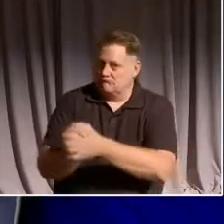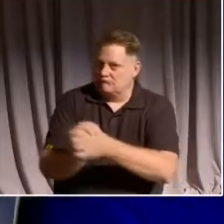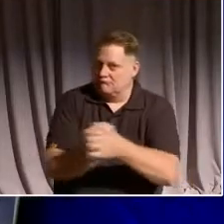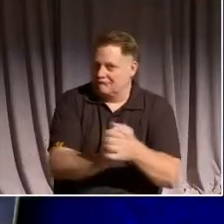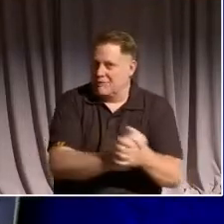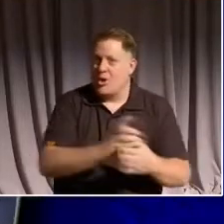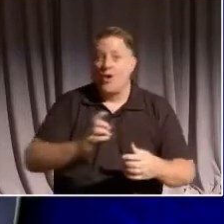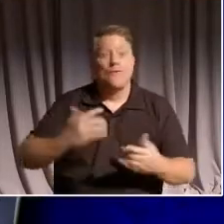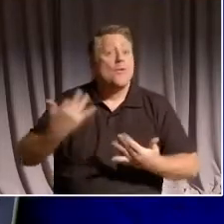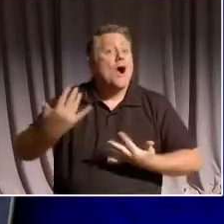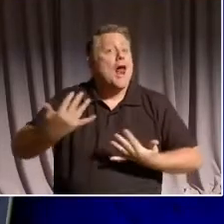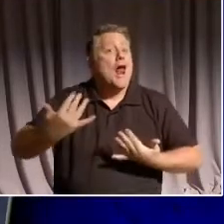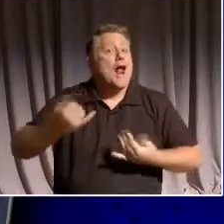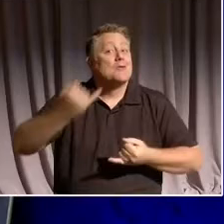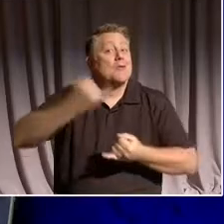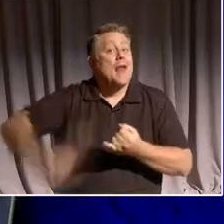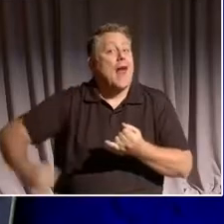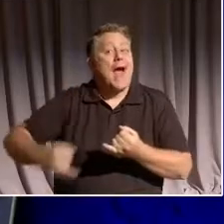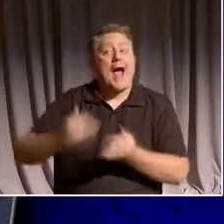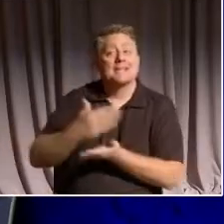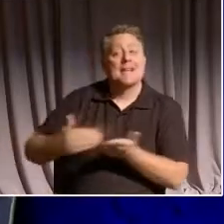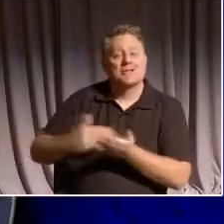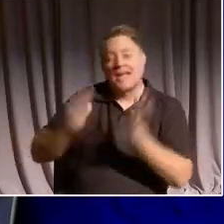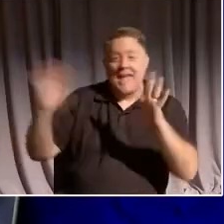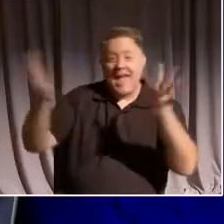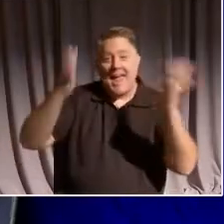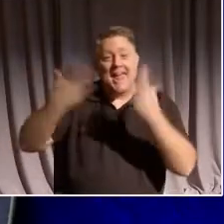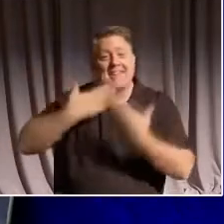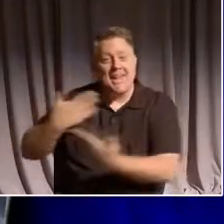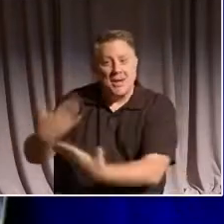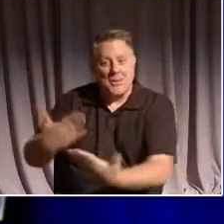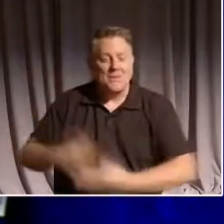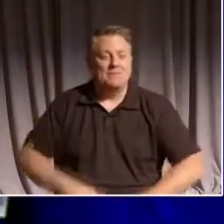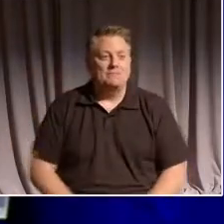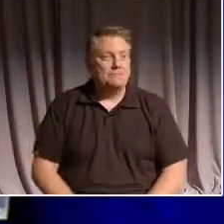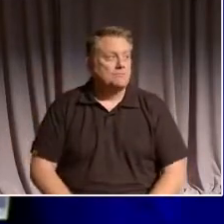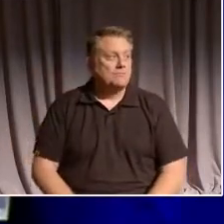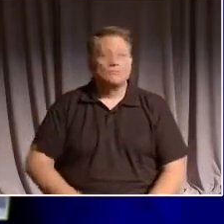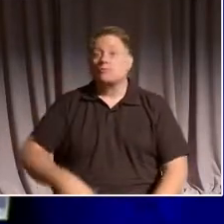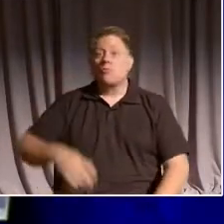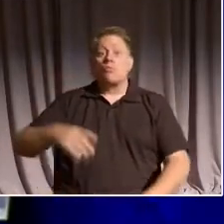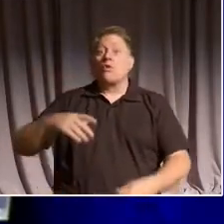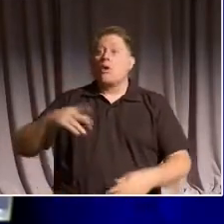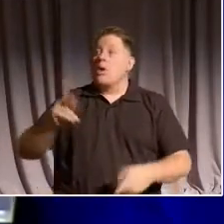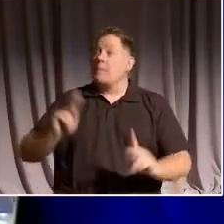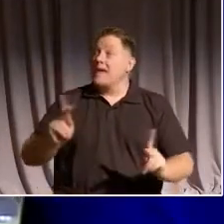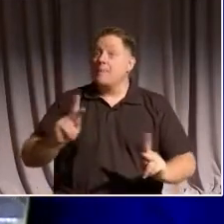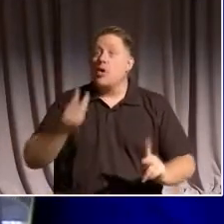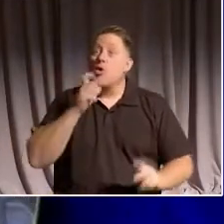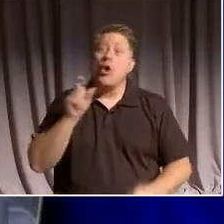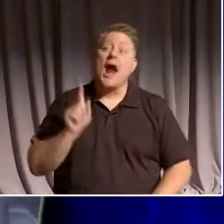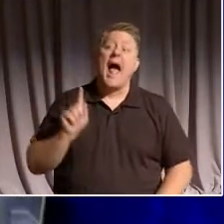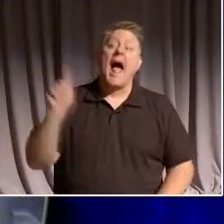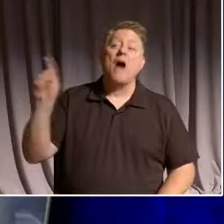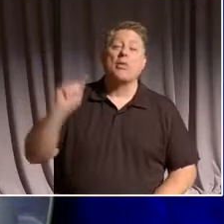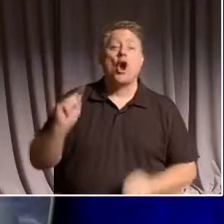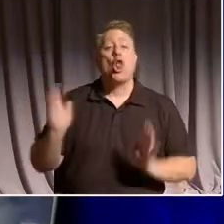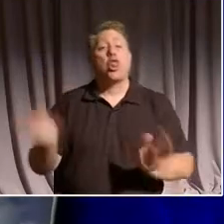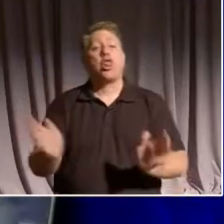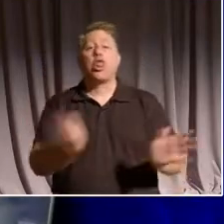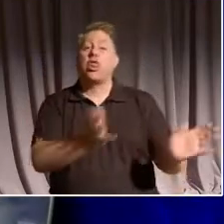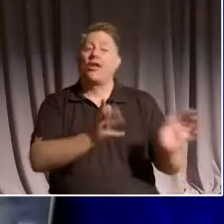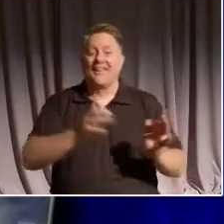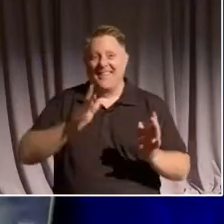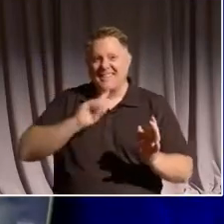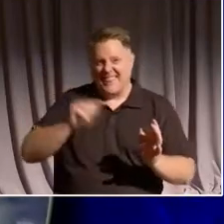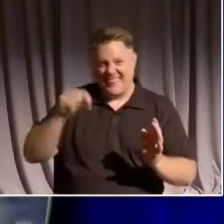hung around to the last session. Yay, thank you. Because what the people don't know who are out there and talking is